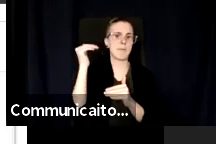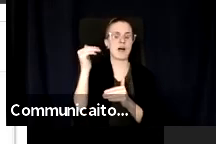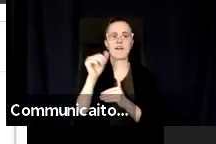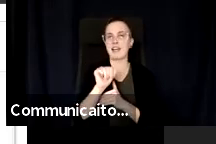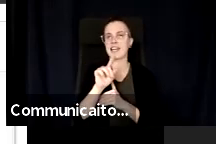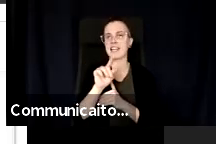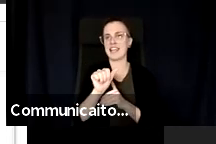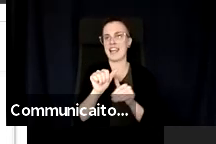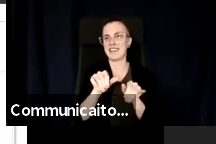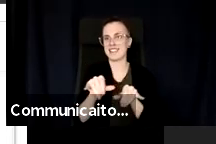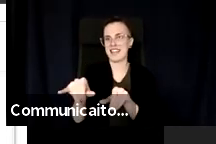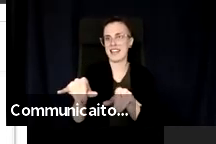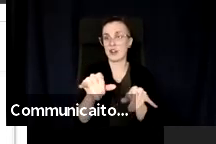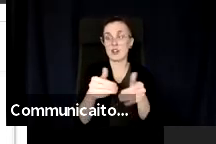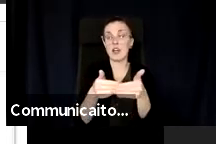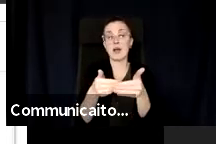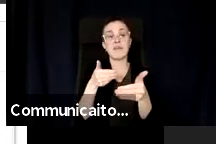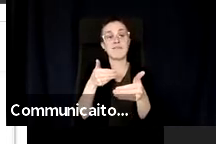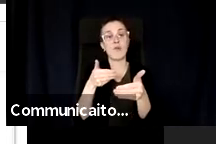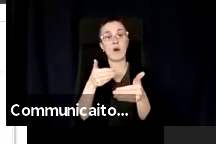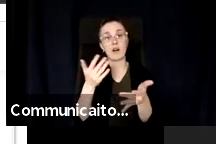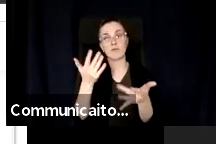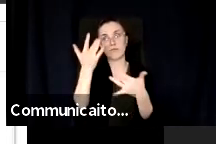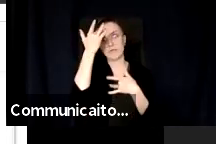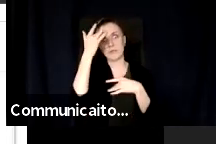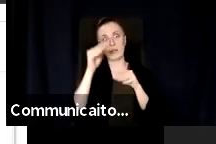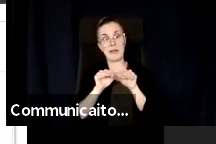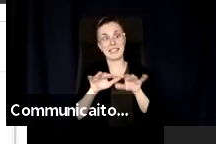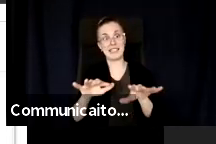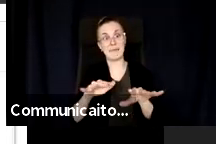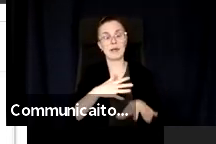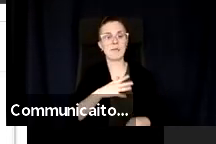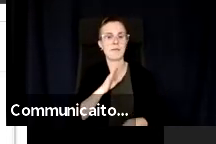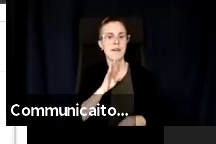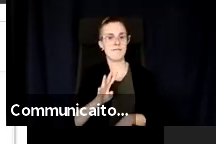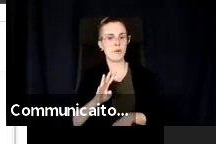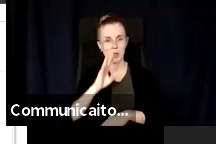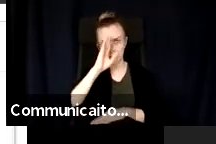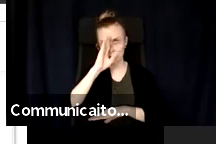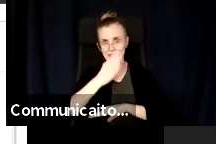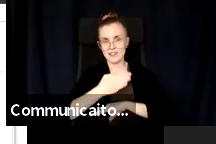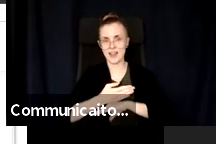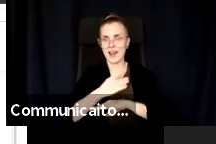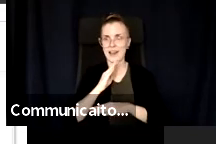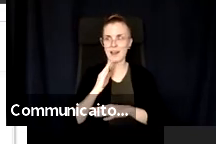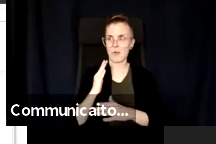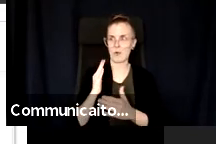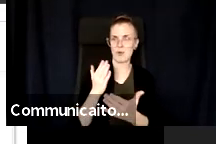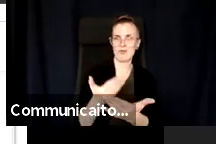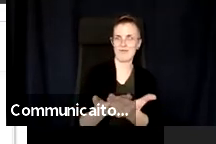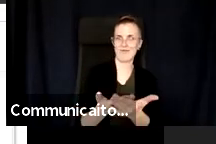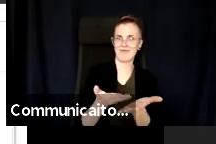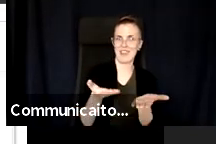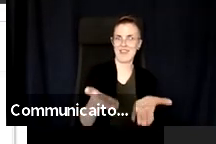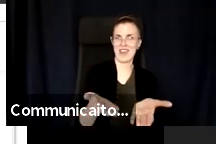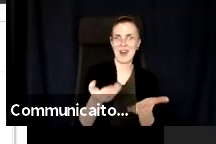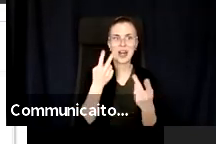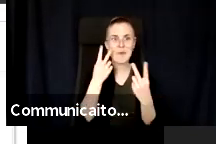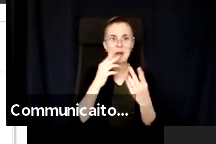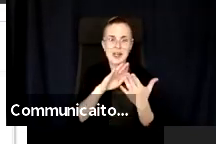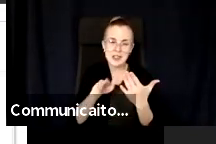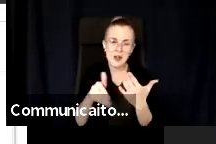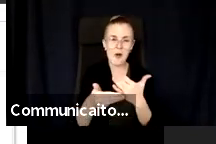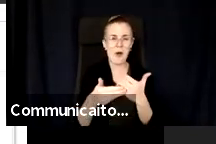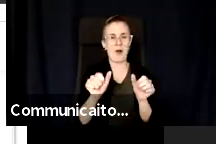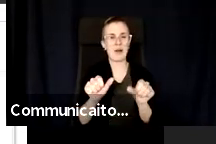the pandemic, I would take my four-year-old son to this playground and was witness to all abilities playing together, hopefully a sign of a